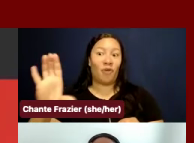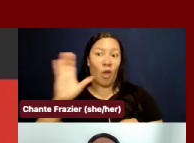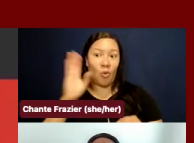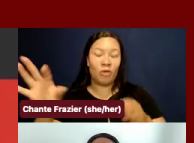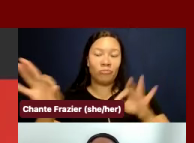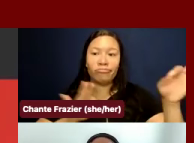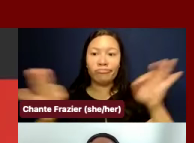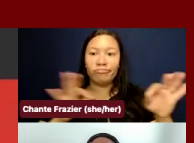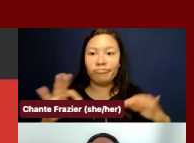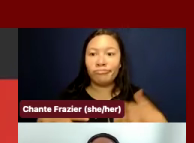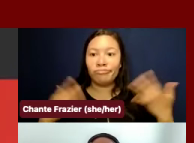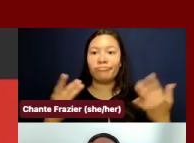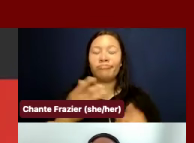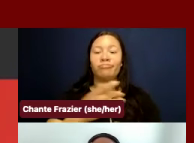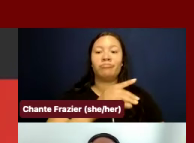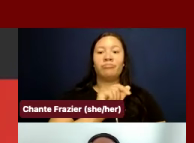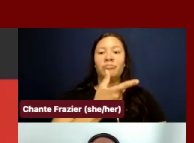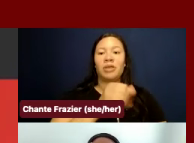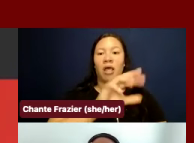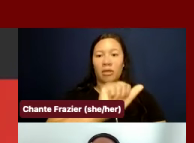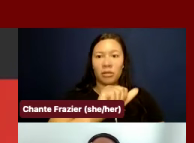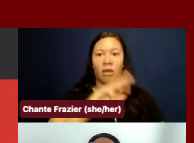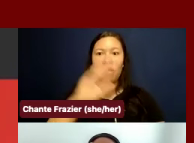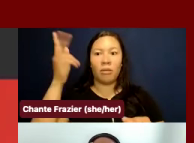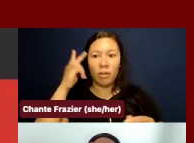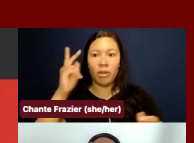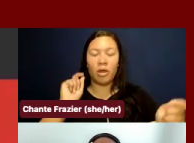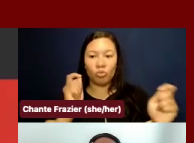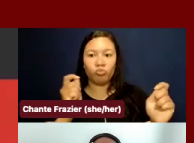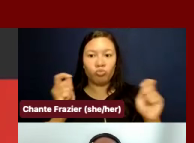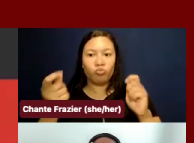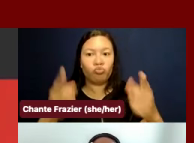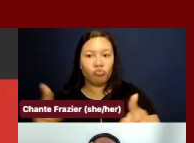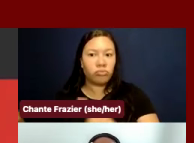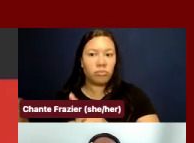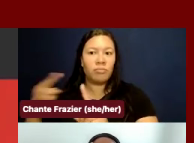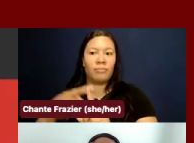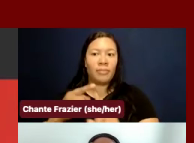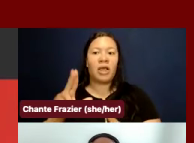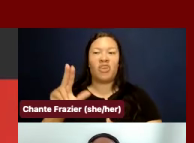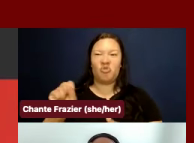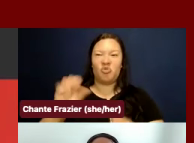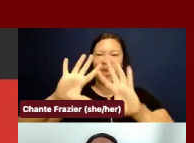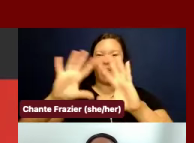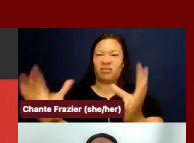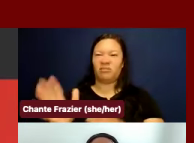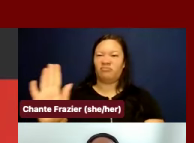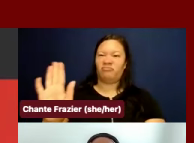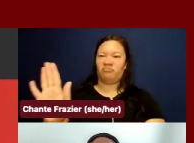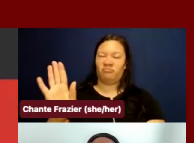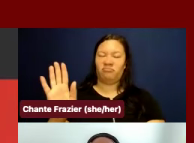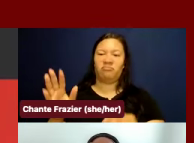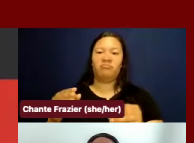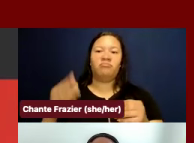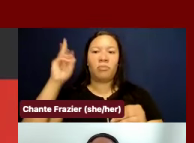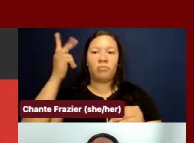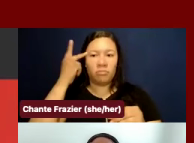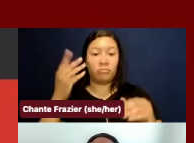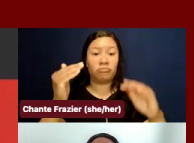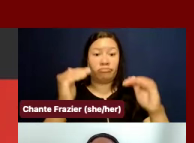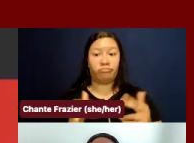happening around Gaza and as well within the domestic sphere of U.S. politics. And then finally, we'll just close out with a